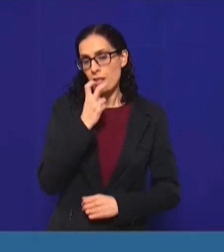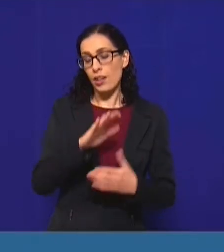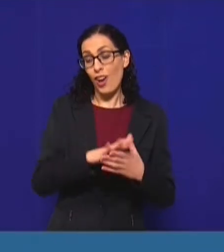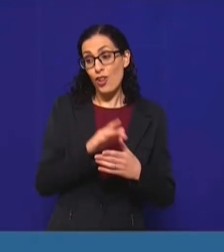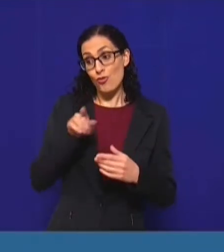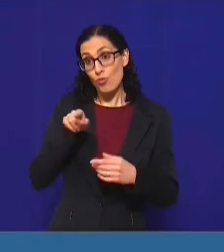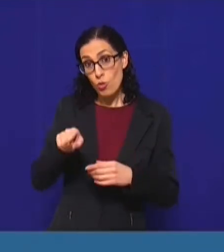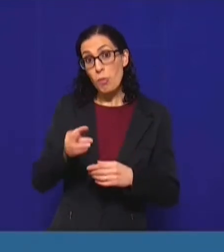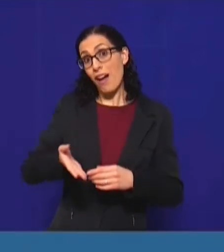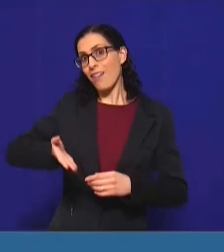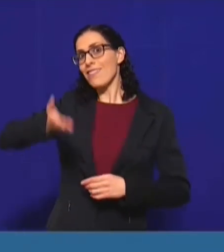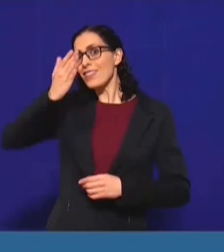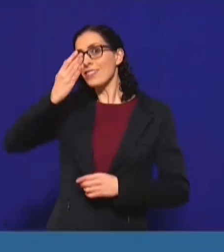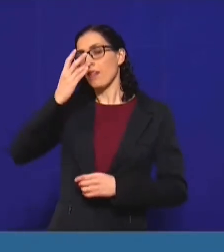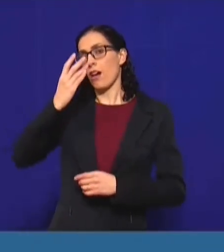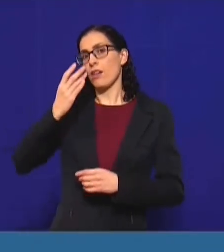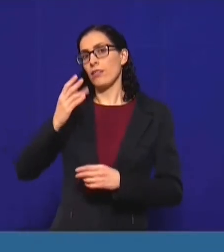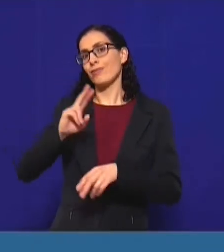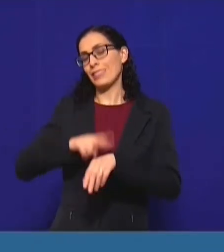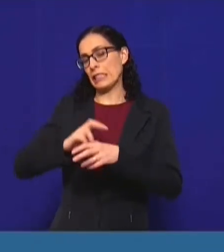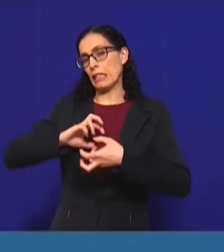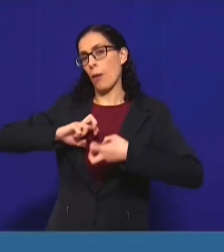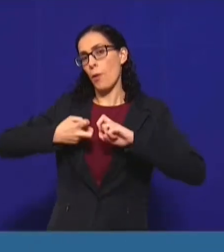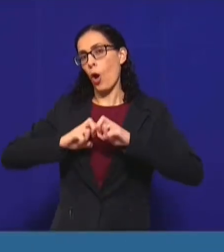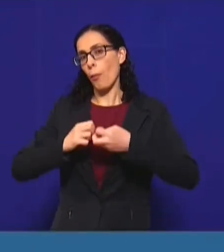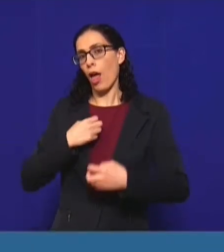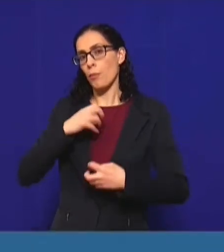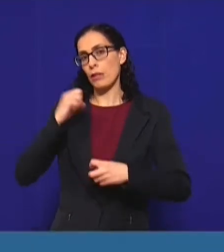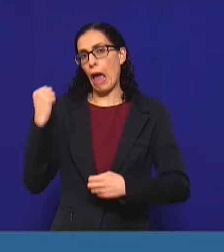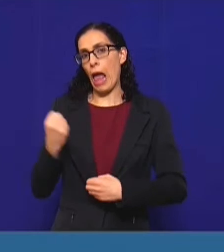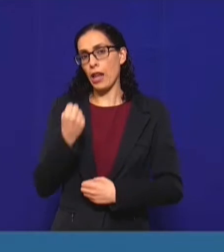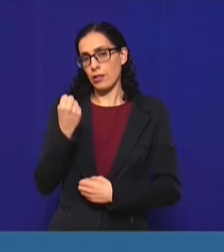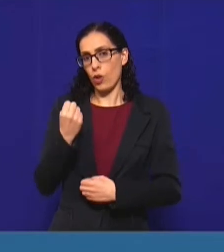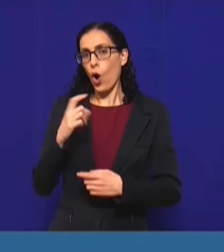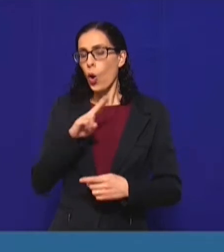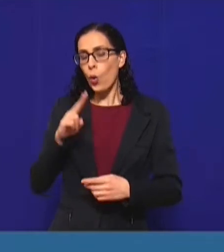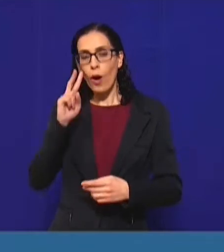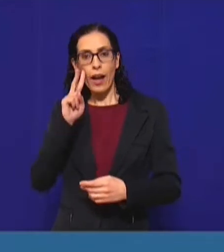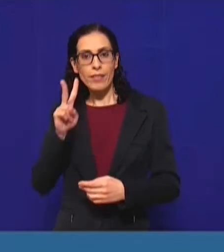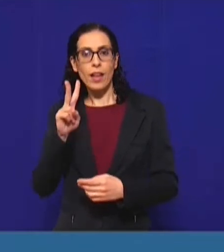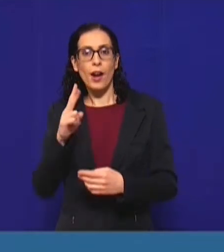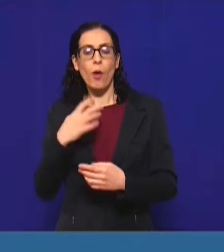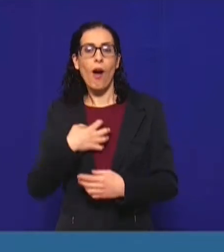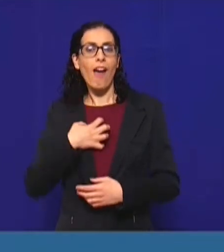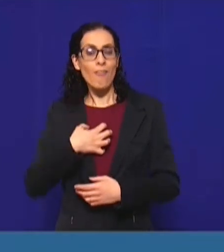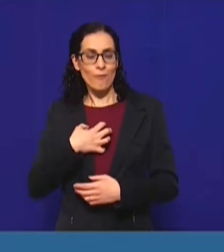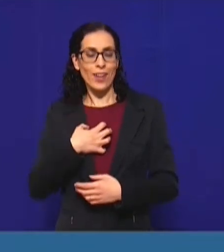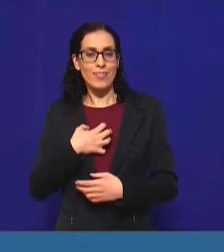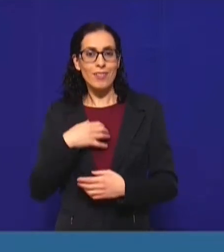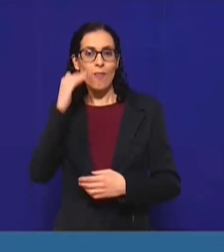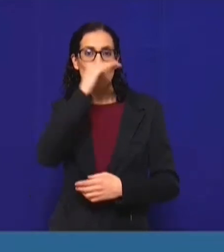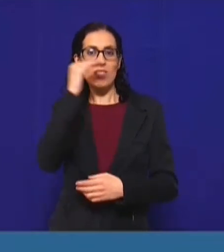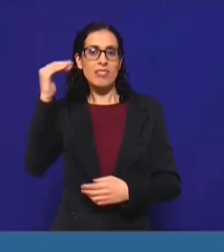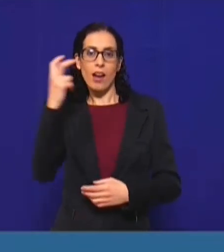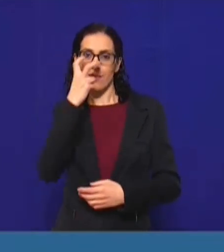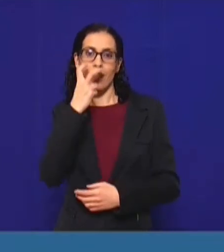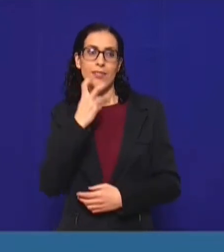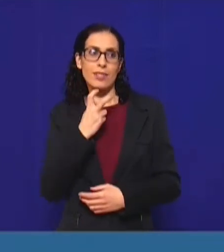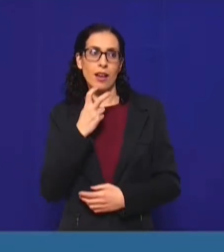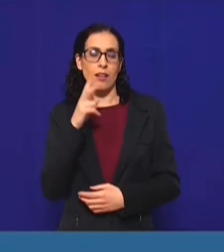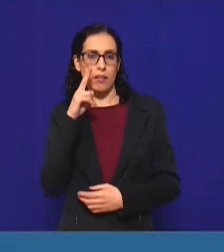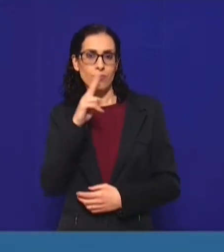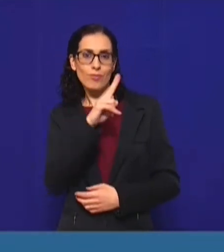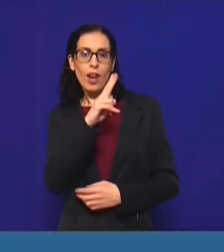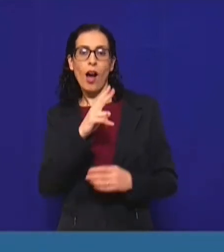jista' jkollhom komplikazzjonijiet u dan diġà qegħdin naraw l-impatt tiegħu fid-djar tal-anzjani. Bħalma tiftakru anke jekk taraw minn din il-graff